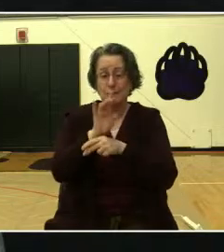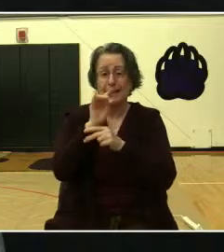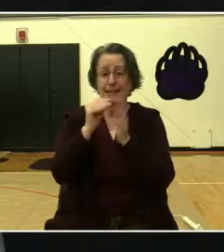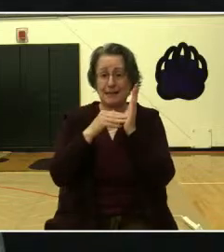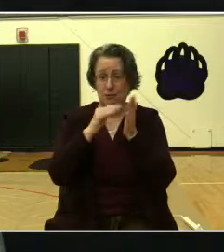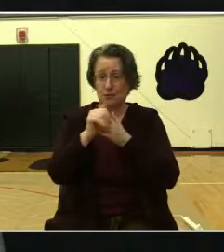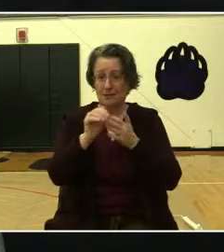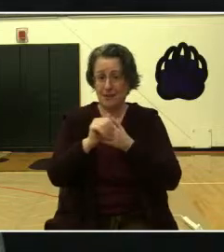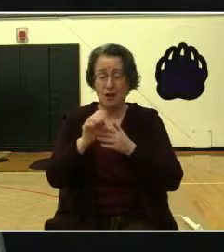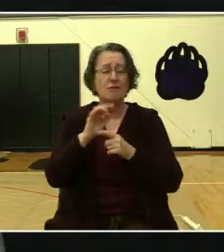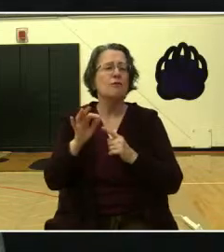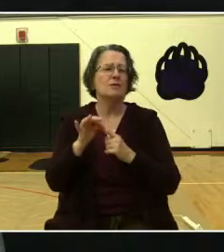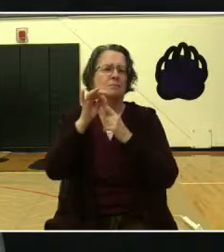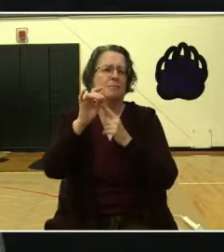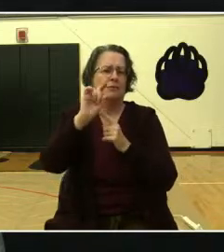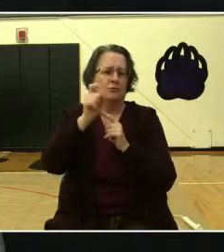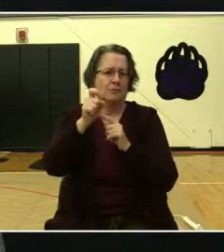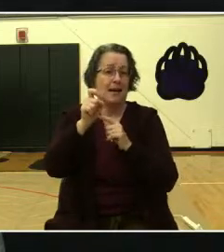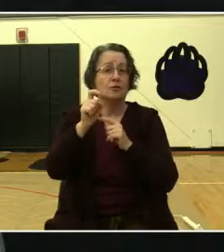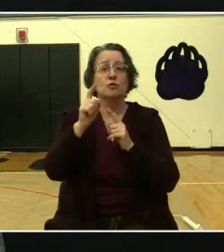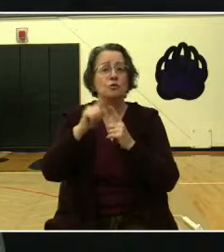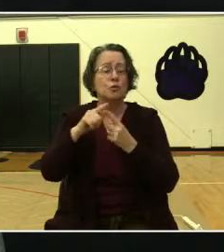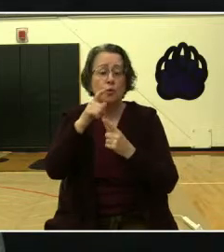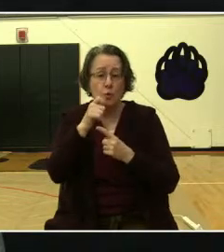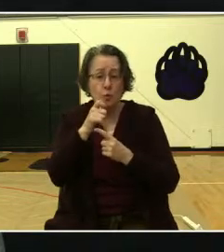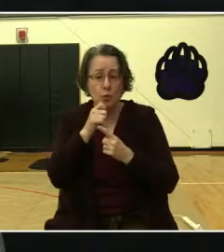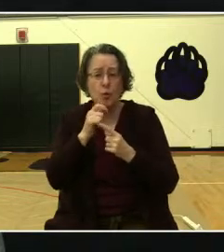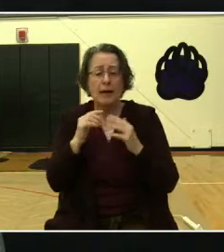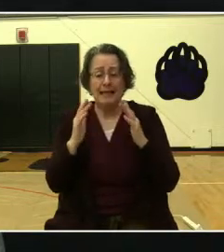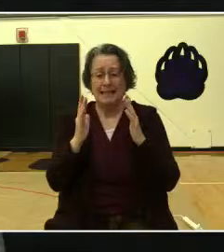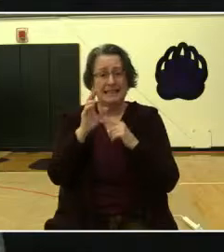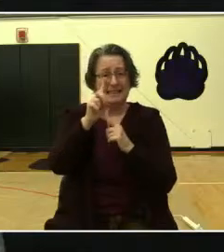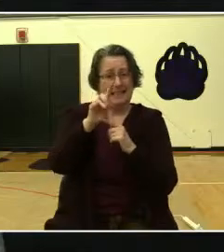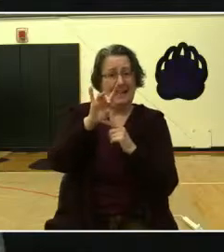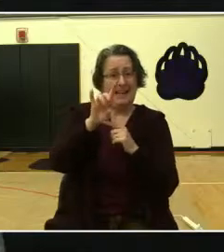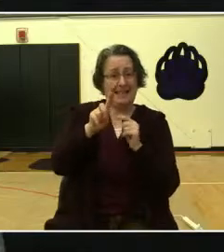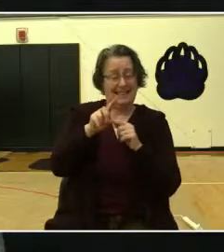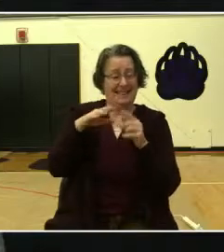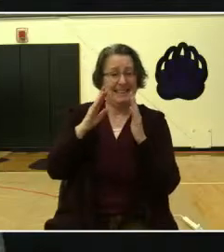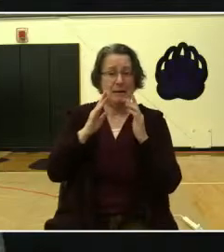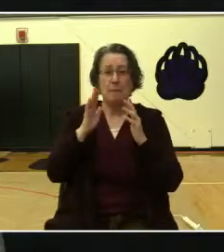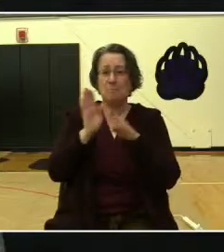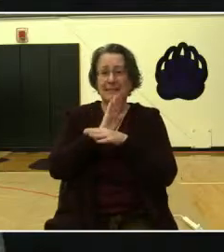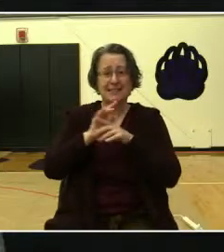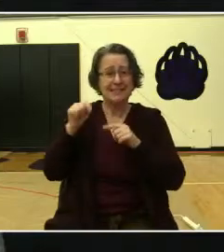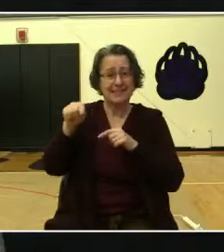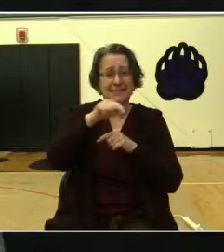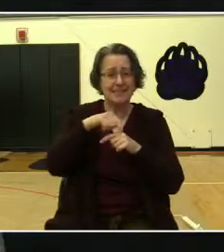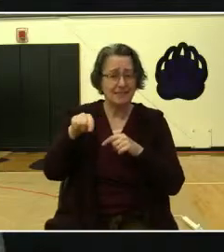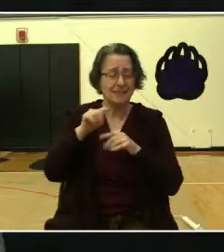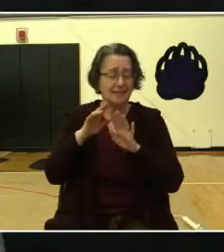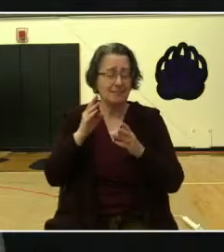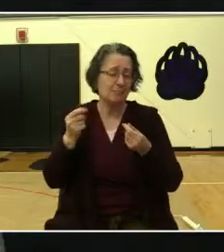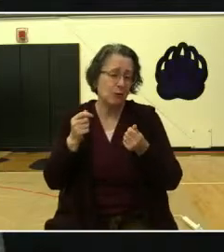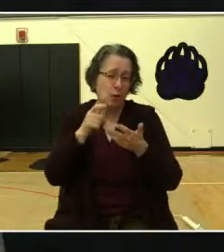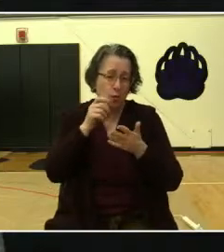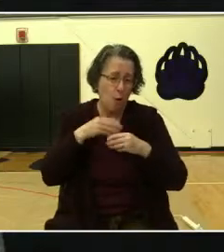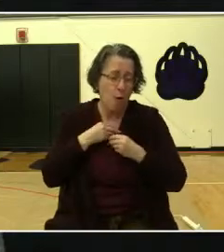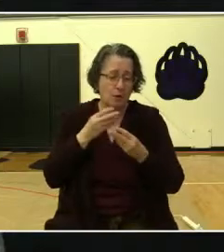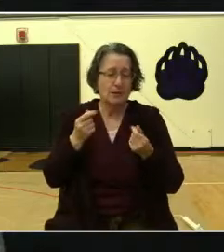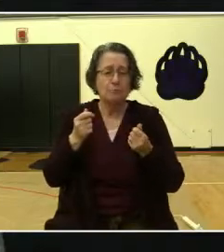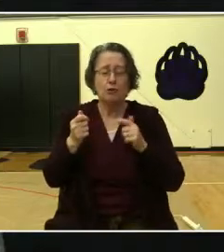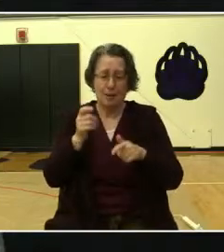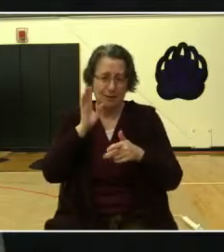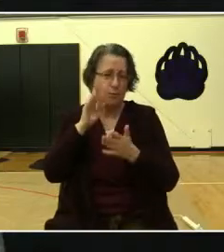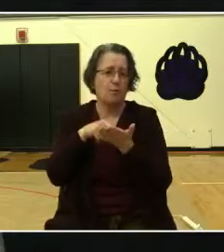assessments on properties within the downtown improvement district as approved by town meeting March 19 2005